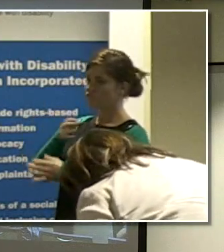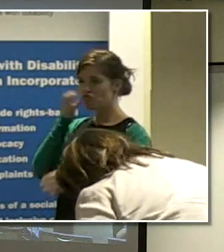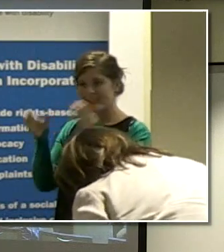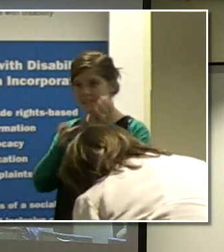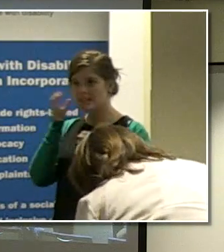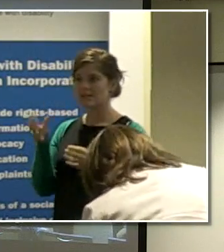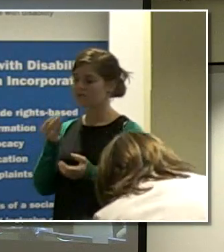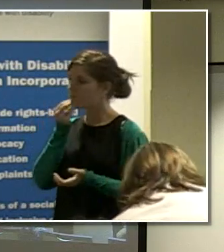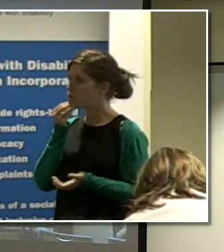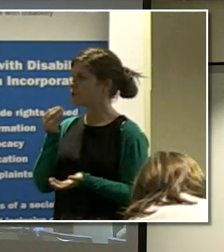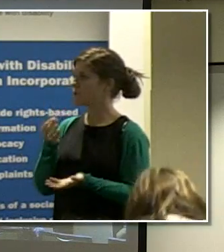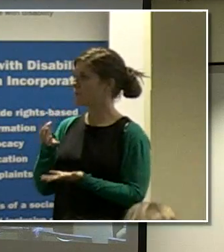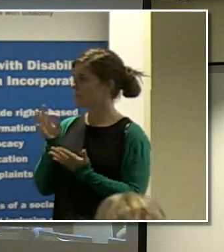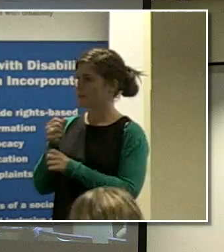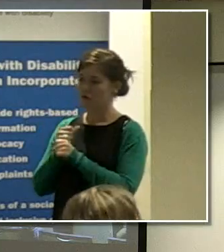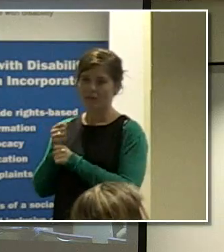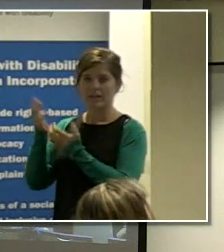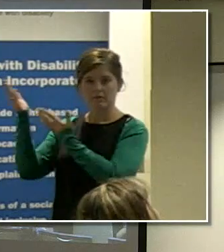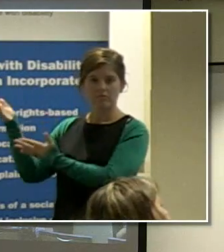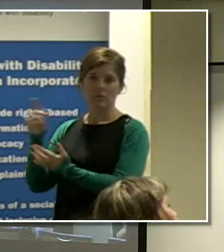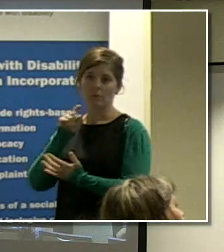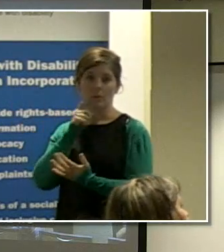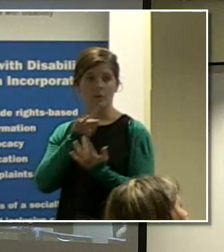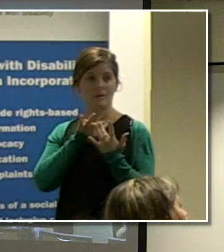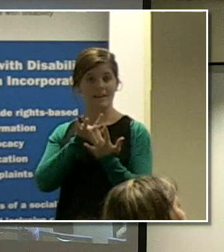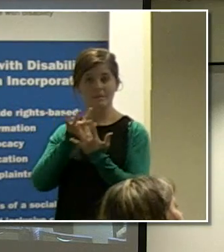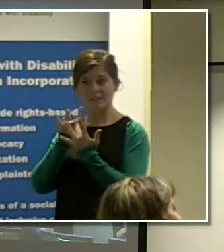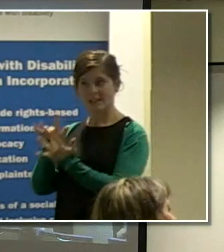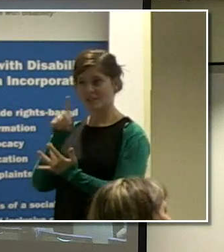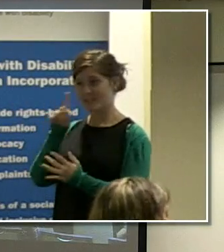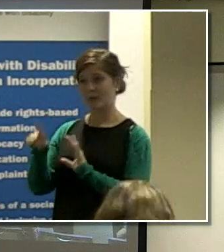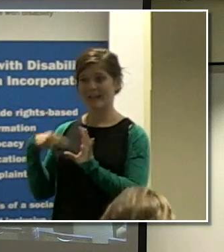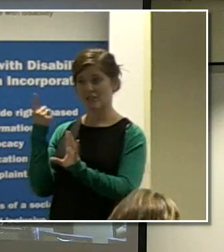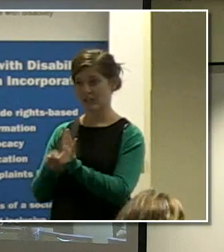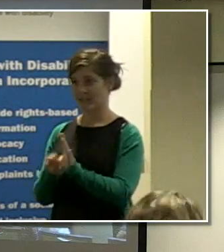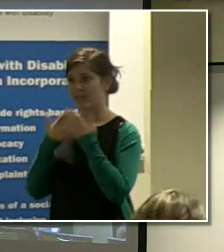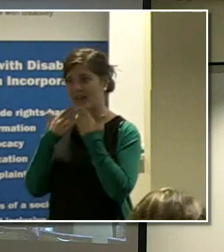drinks and refreshments, and we will keep in touch and see you all again next year. Thank you.